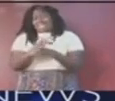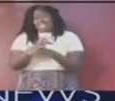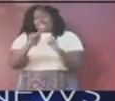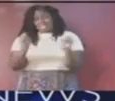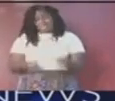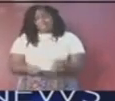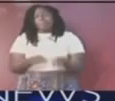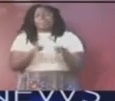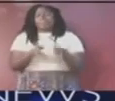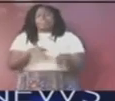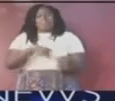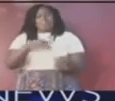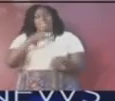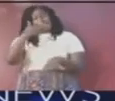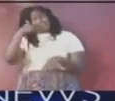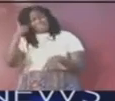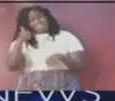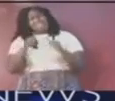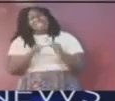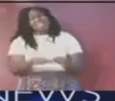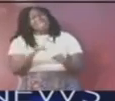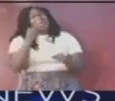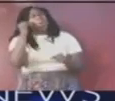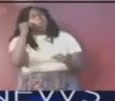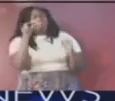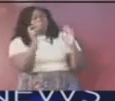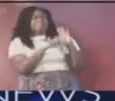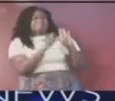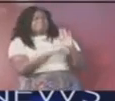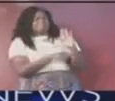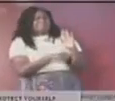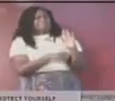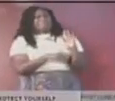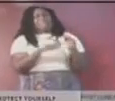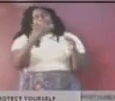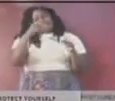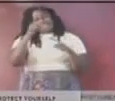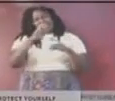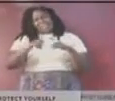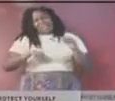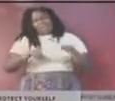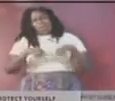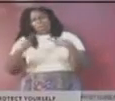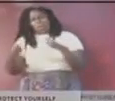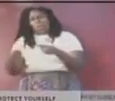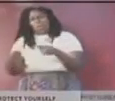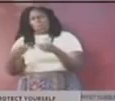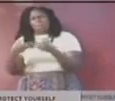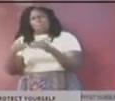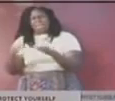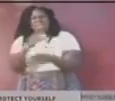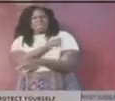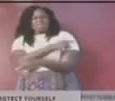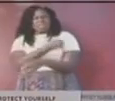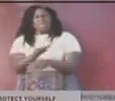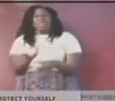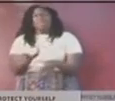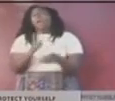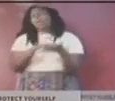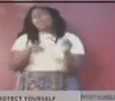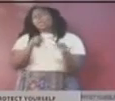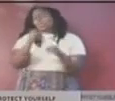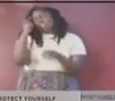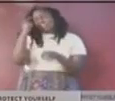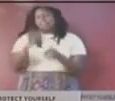home rather than going into the public healthcare and the parallel healthcare system? Thank you. Okay, just to clear a point with so WHO